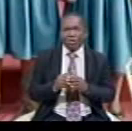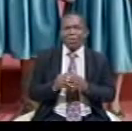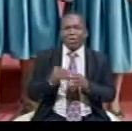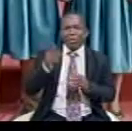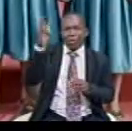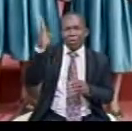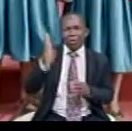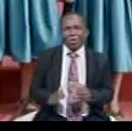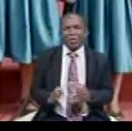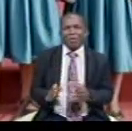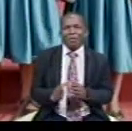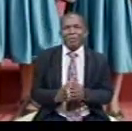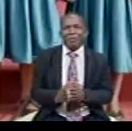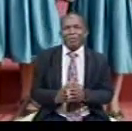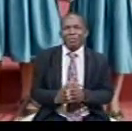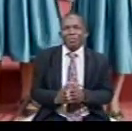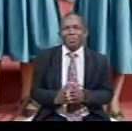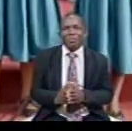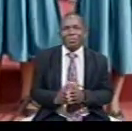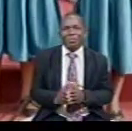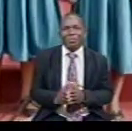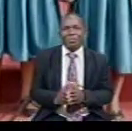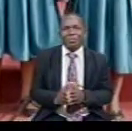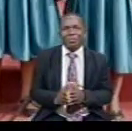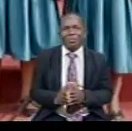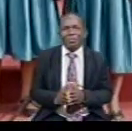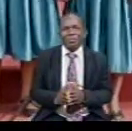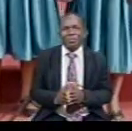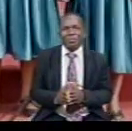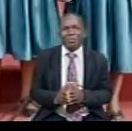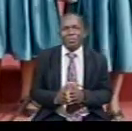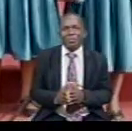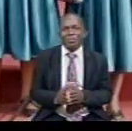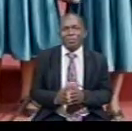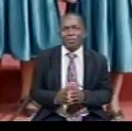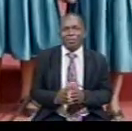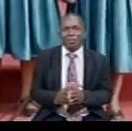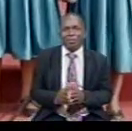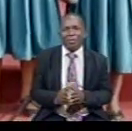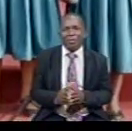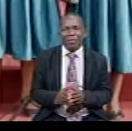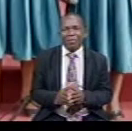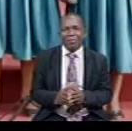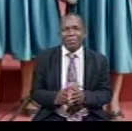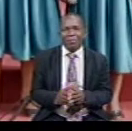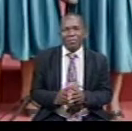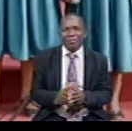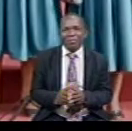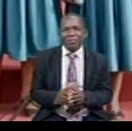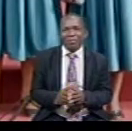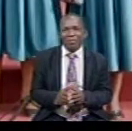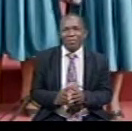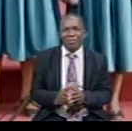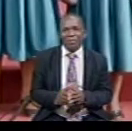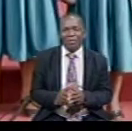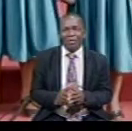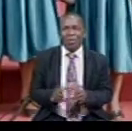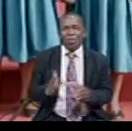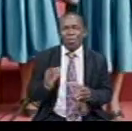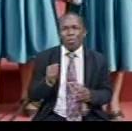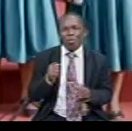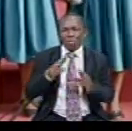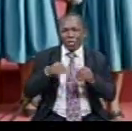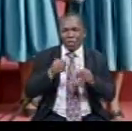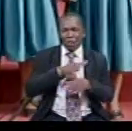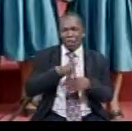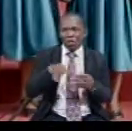as we enter into the throne room of worship. We are giving praise and honor and adoration